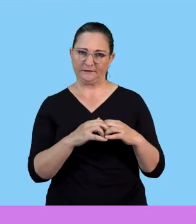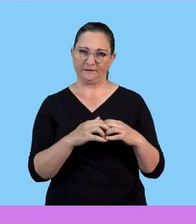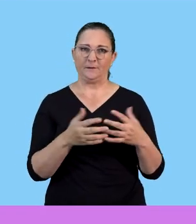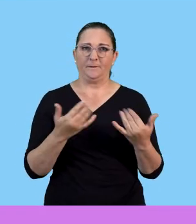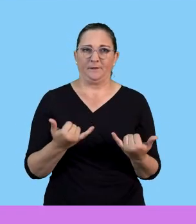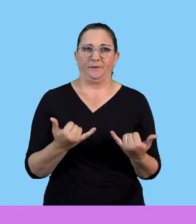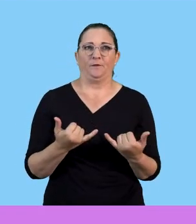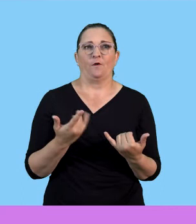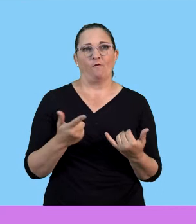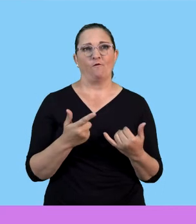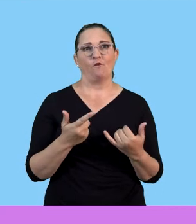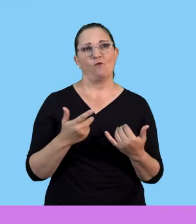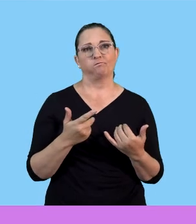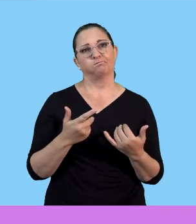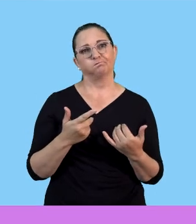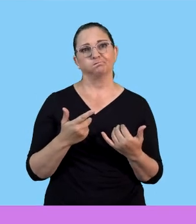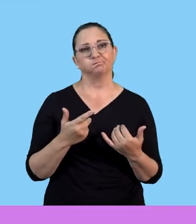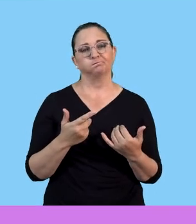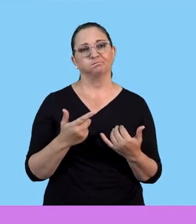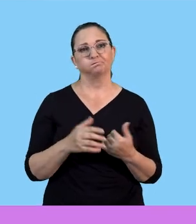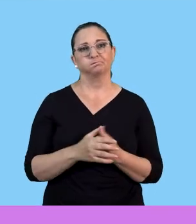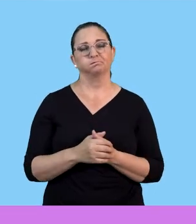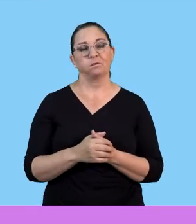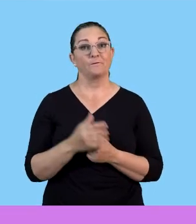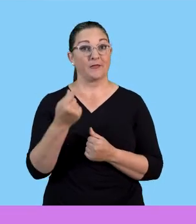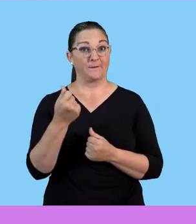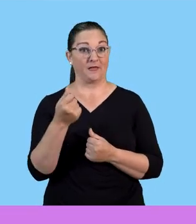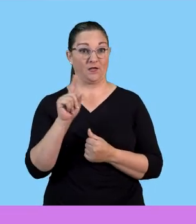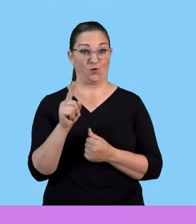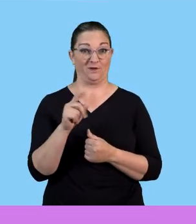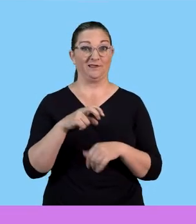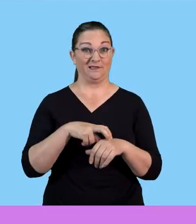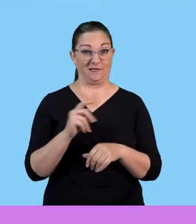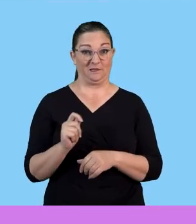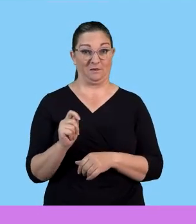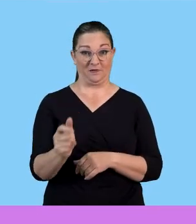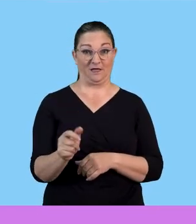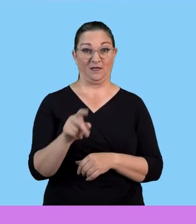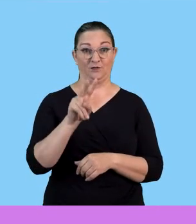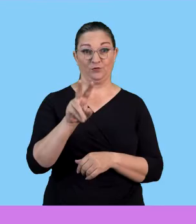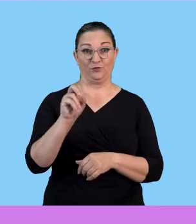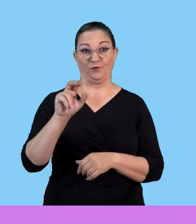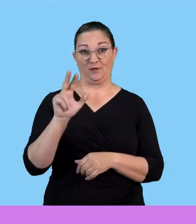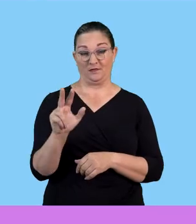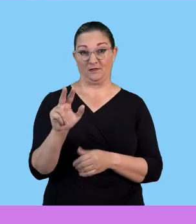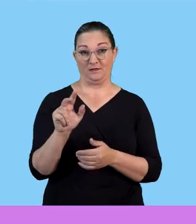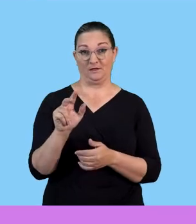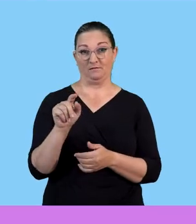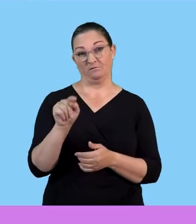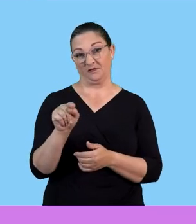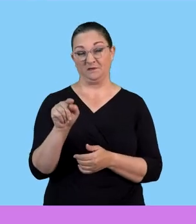setup of the money that they need to pay. The balance due is 208